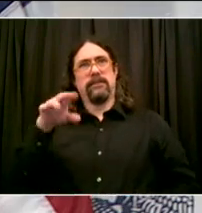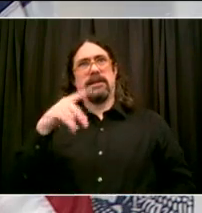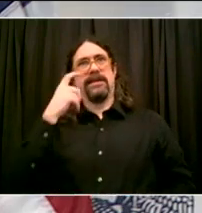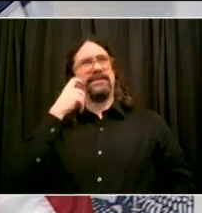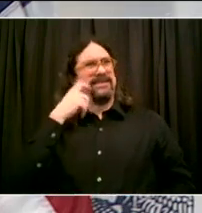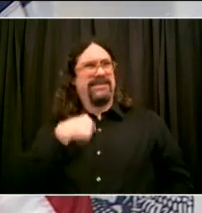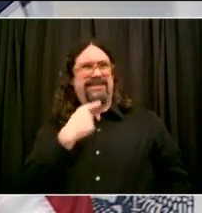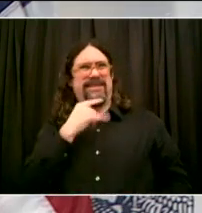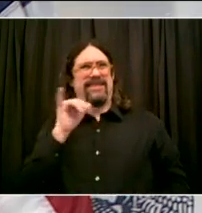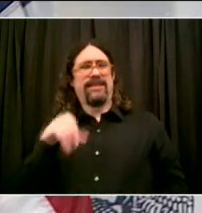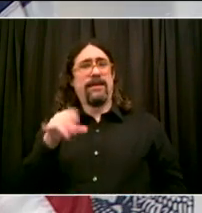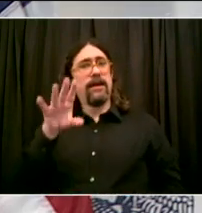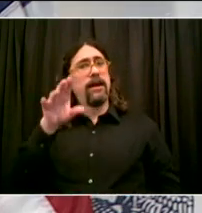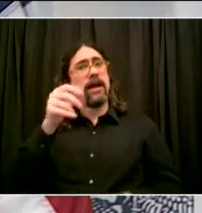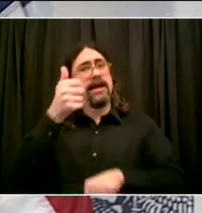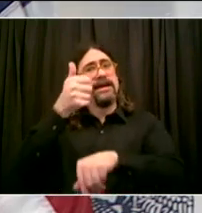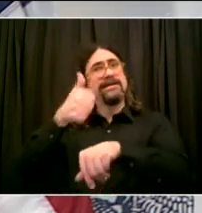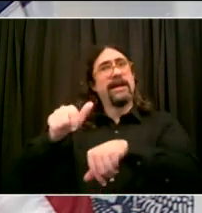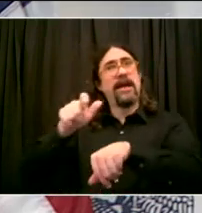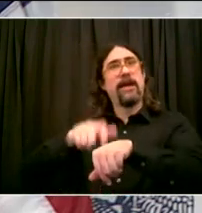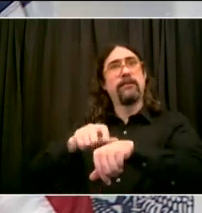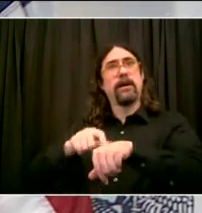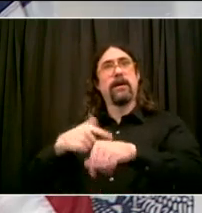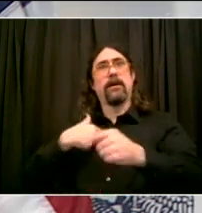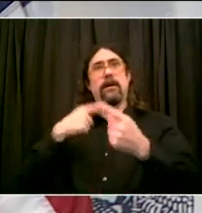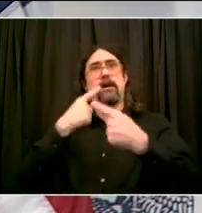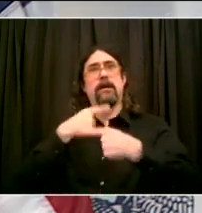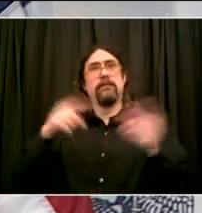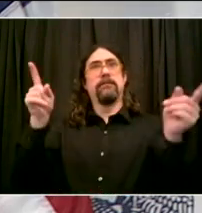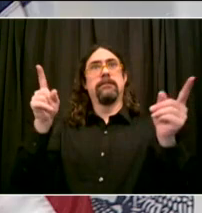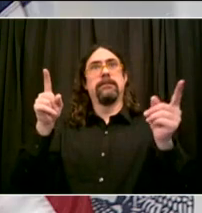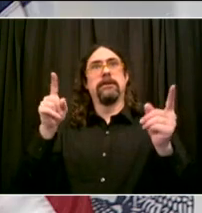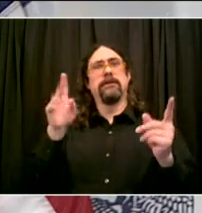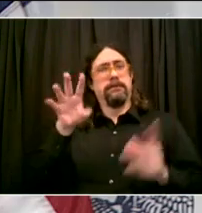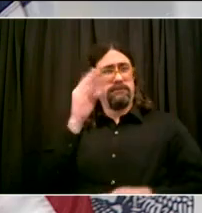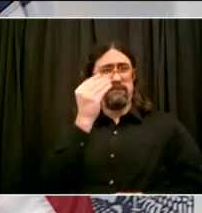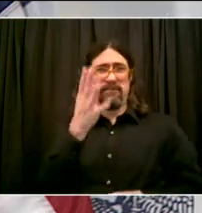people. We need to protect them. So the state made a decision.